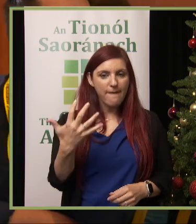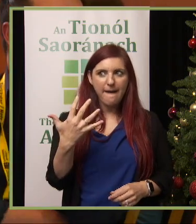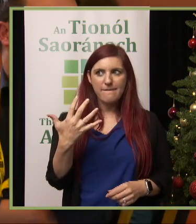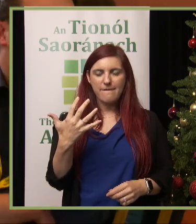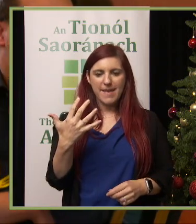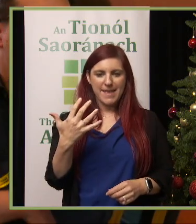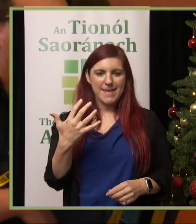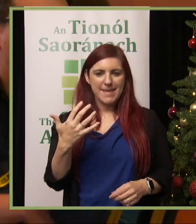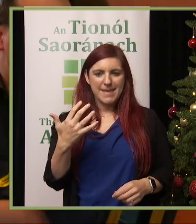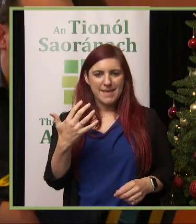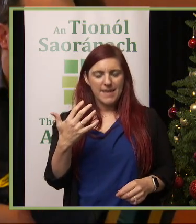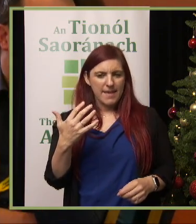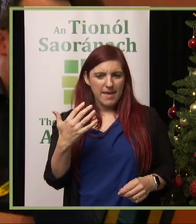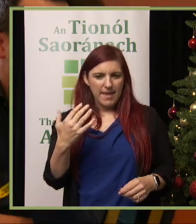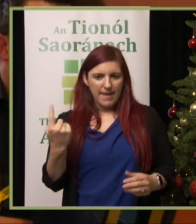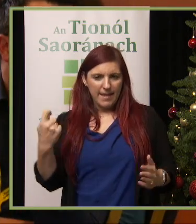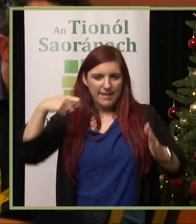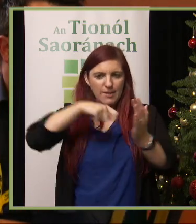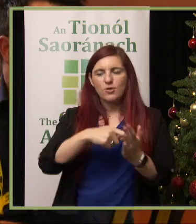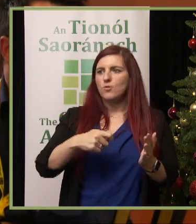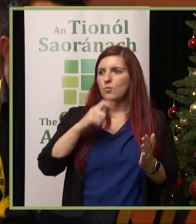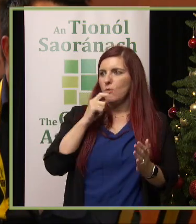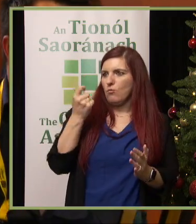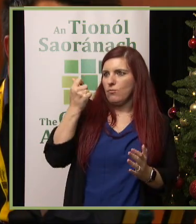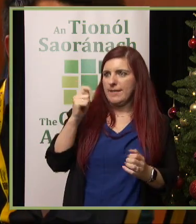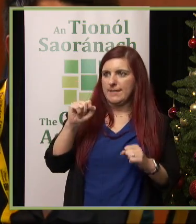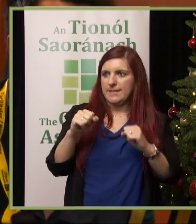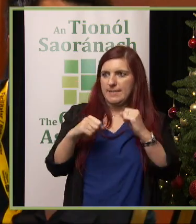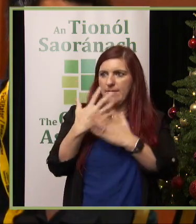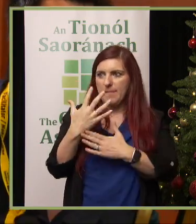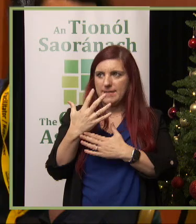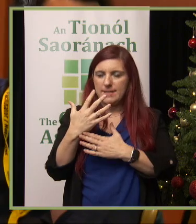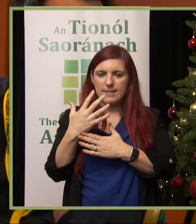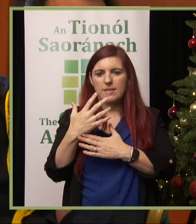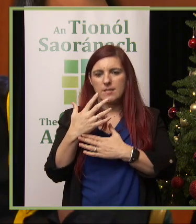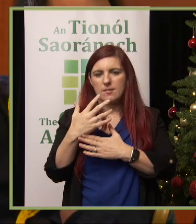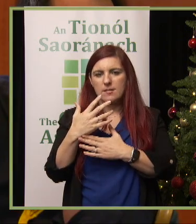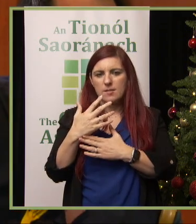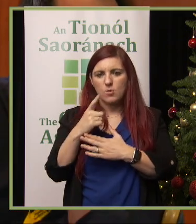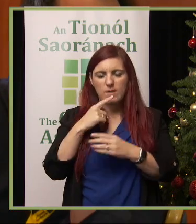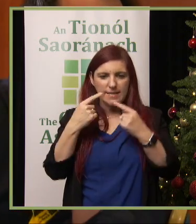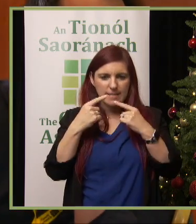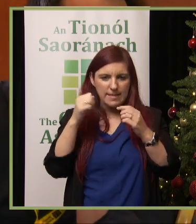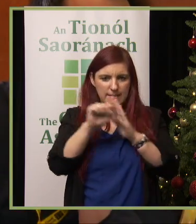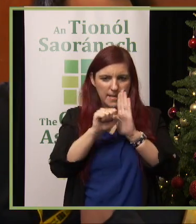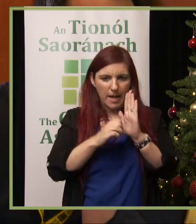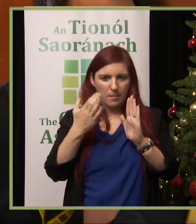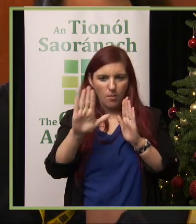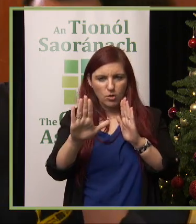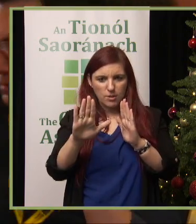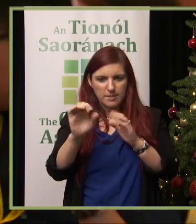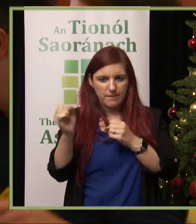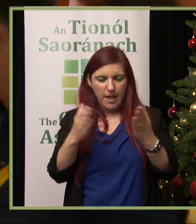it's in addition to recent developments in judicial structures, the state must develop an environmental court